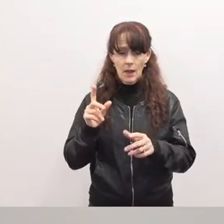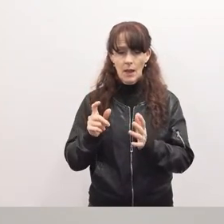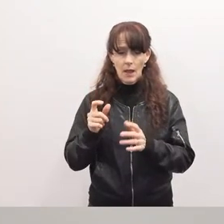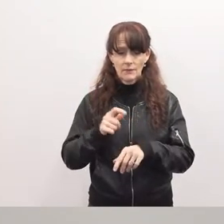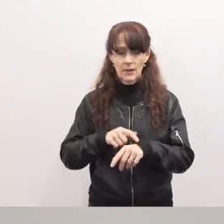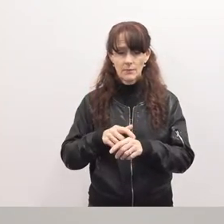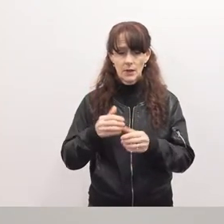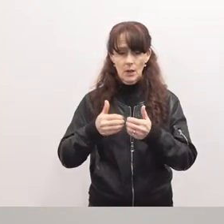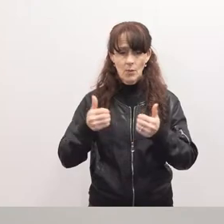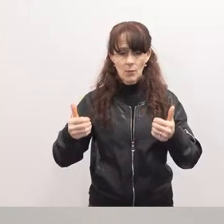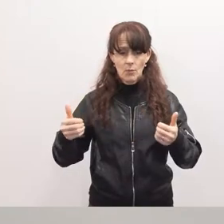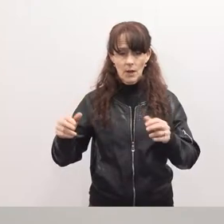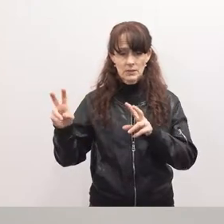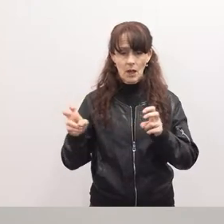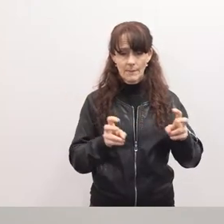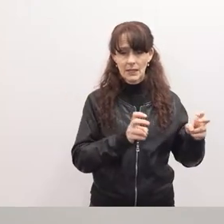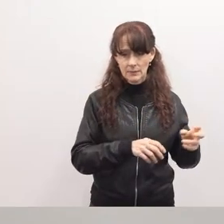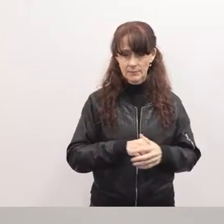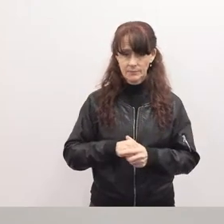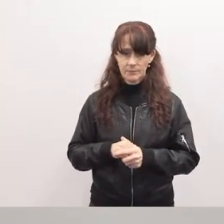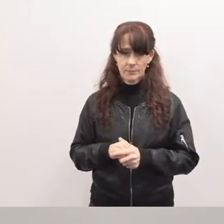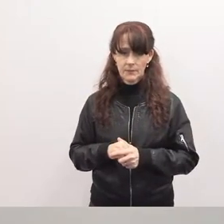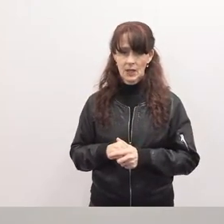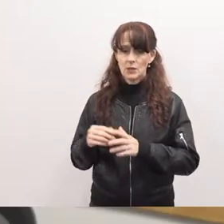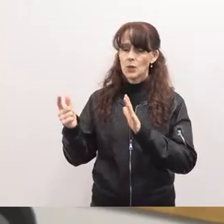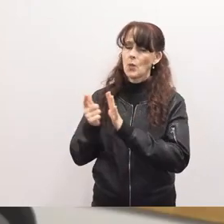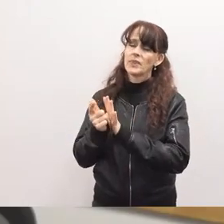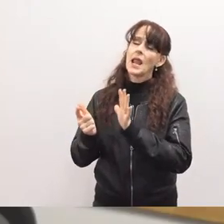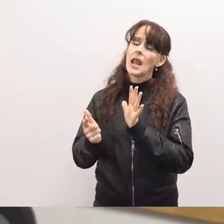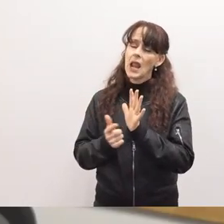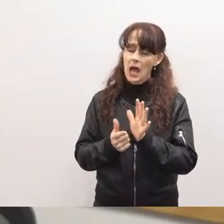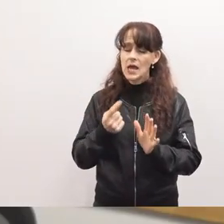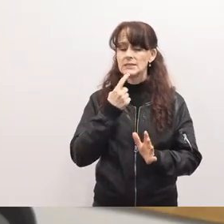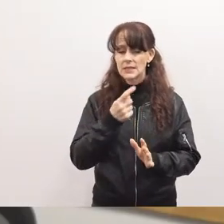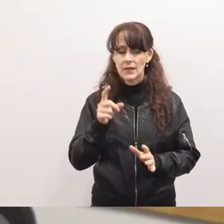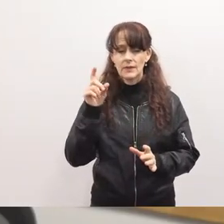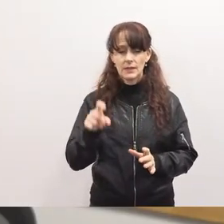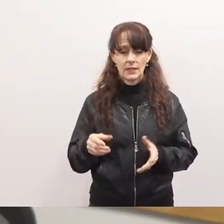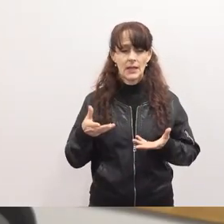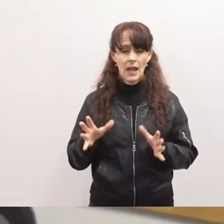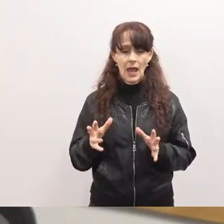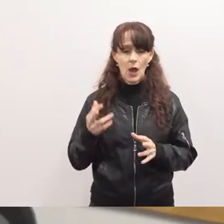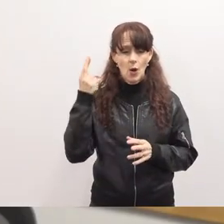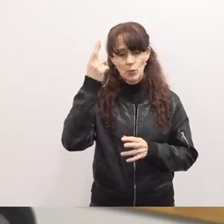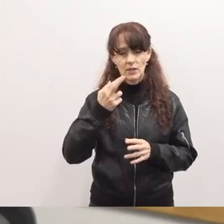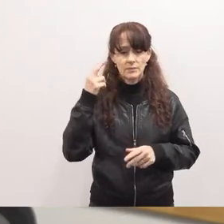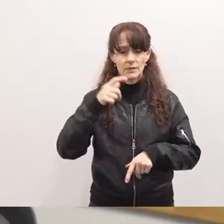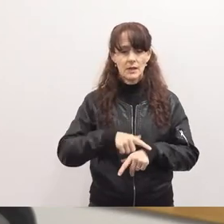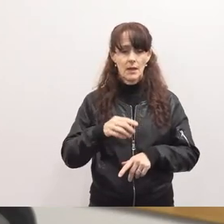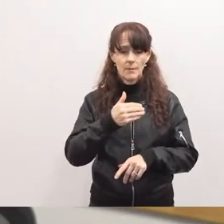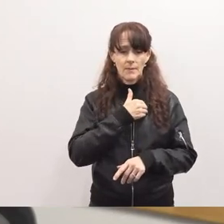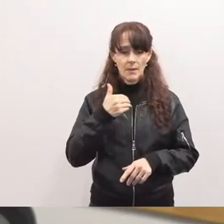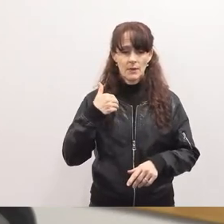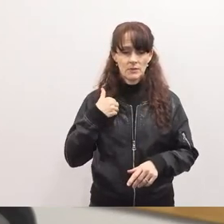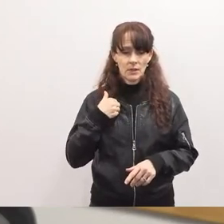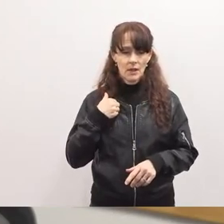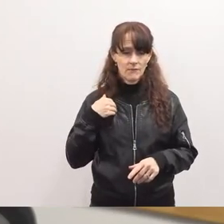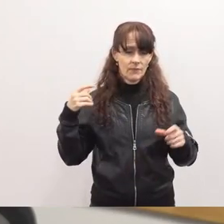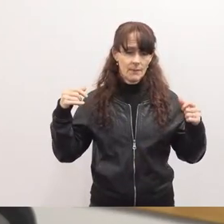broken down by topic? Yeah, what the law says is that you need to allow a reasonable time for members of the public to